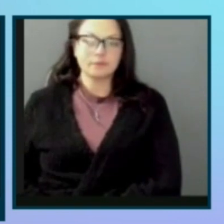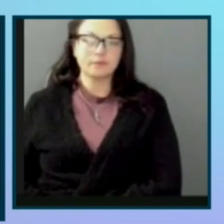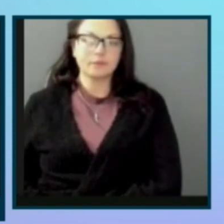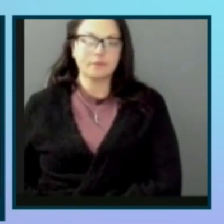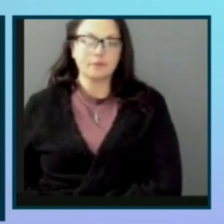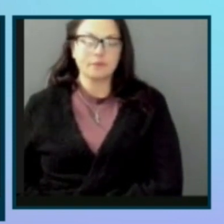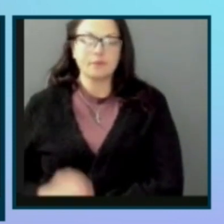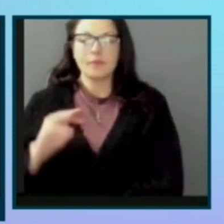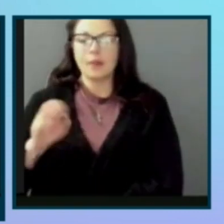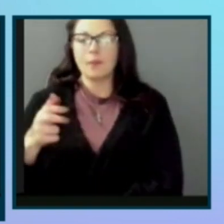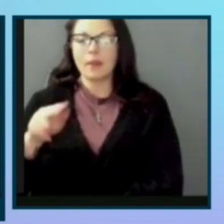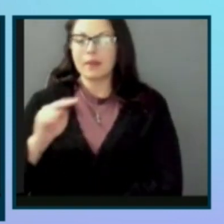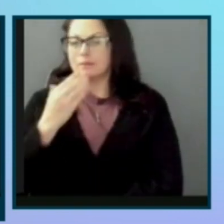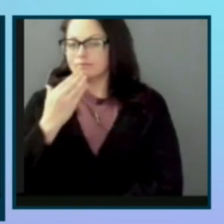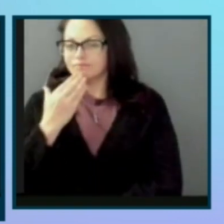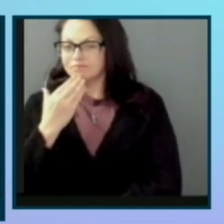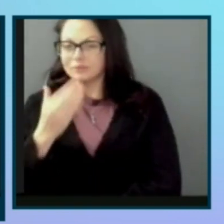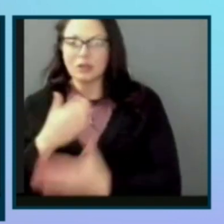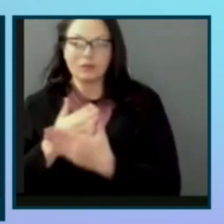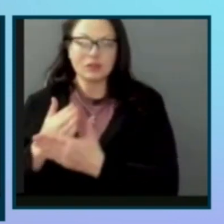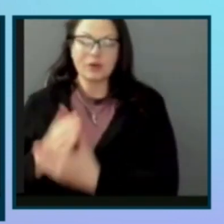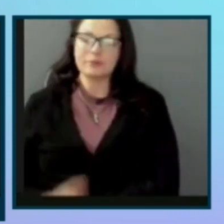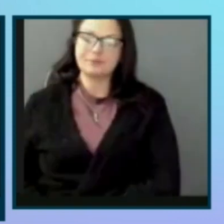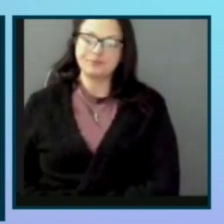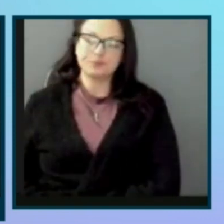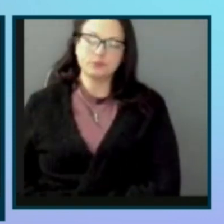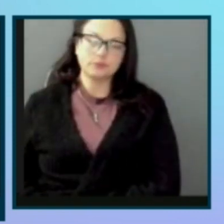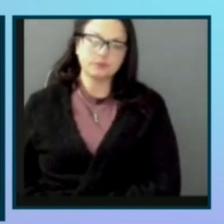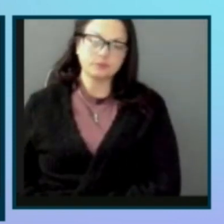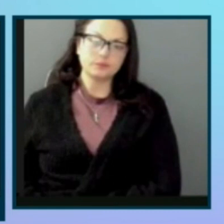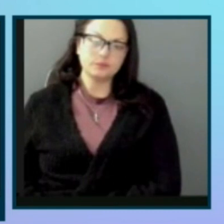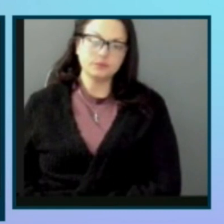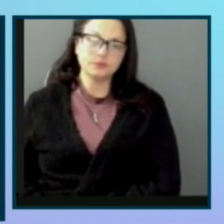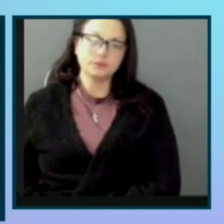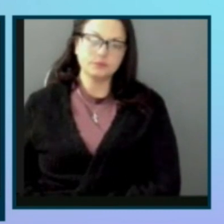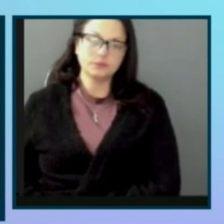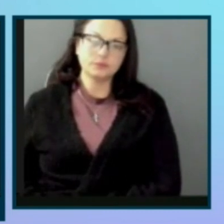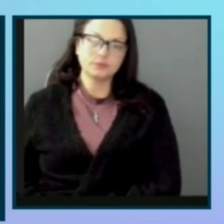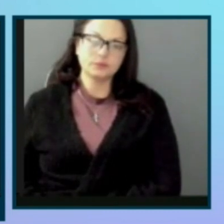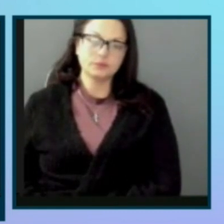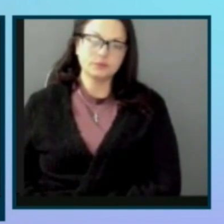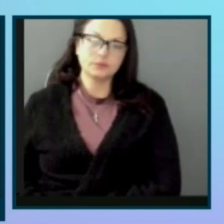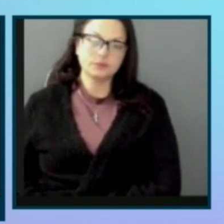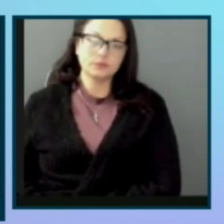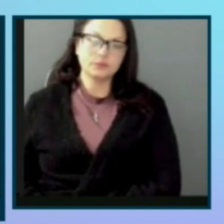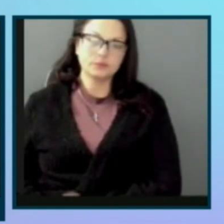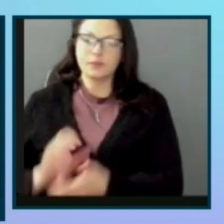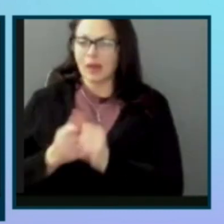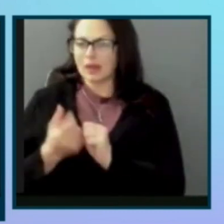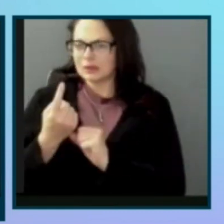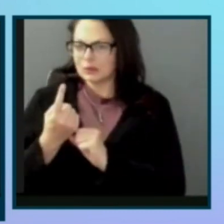Great, thank you for sharing your expertise there. Next question is, how does one become a screen